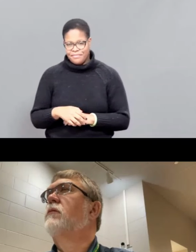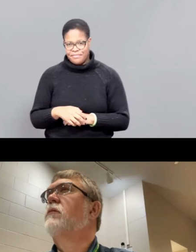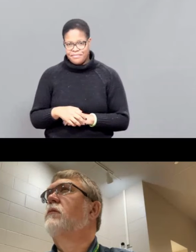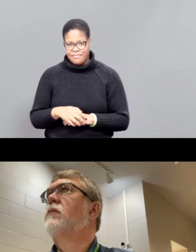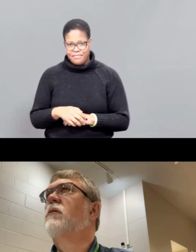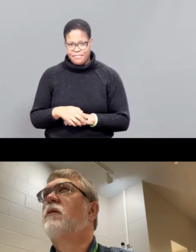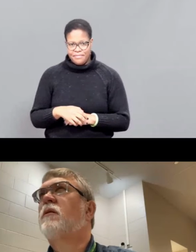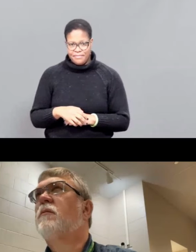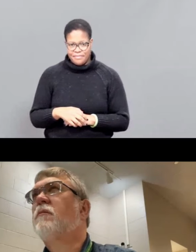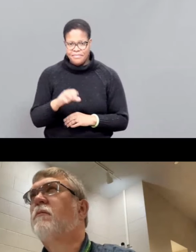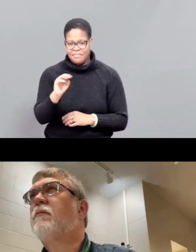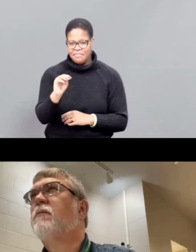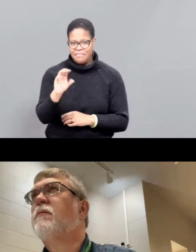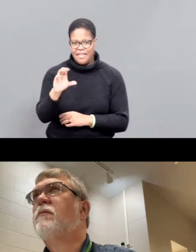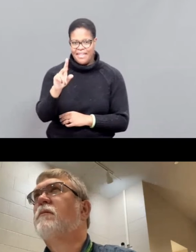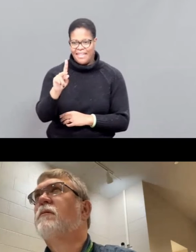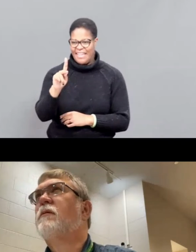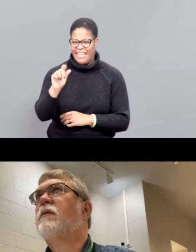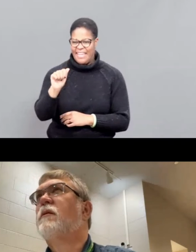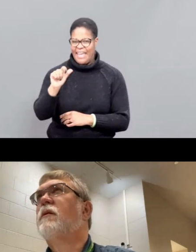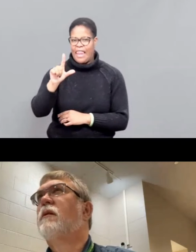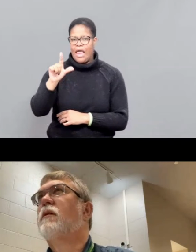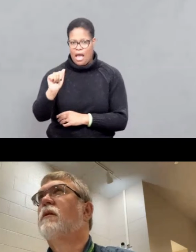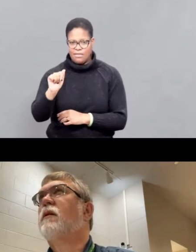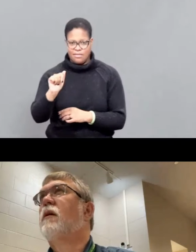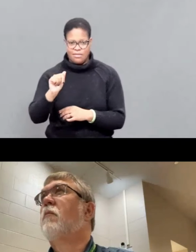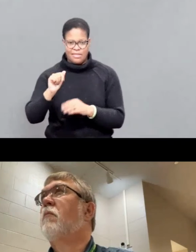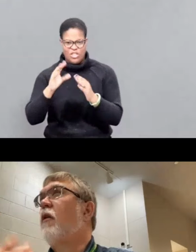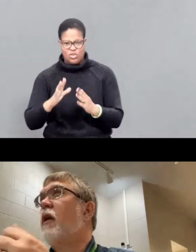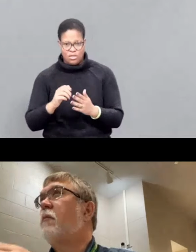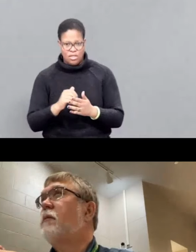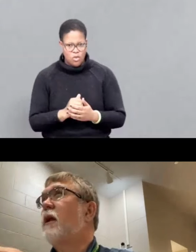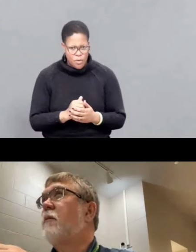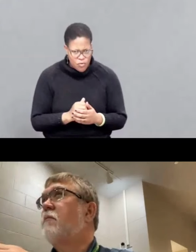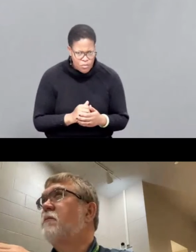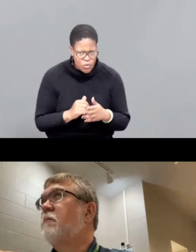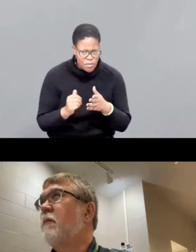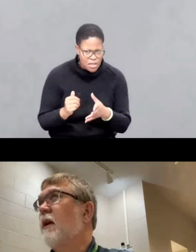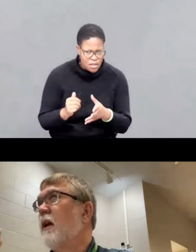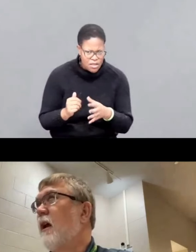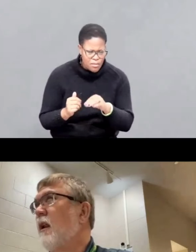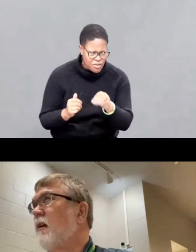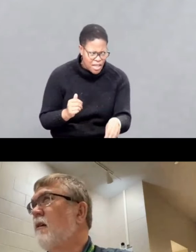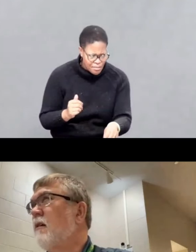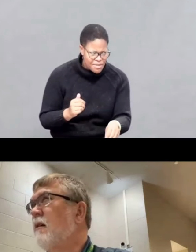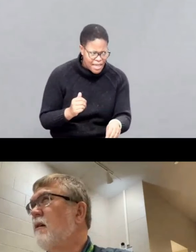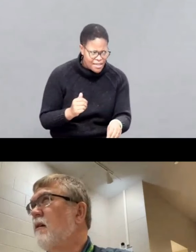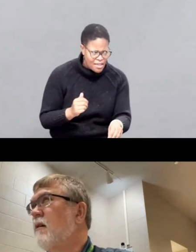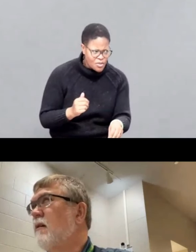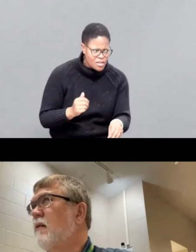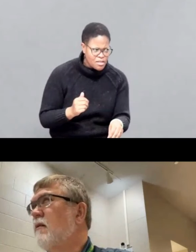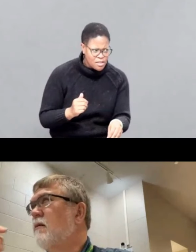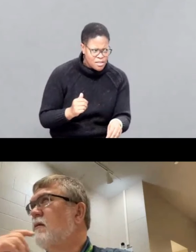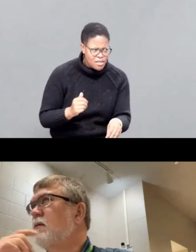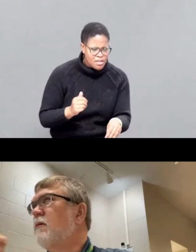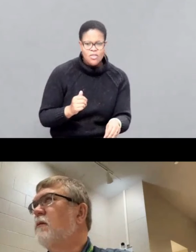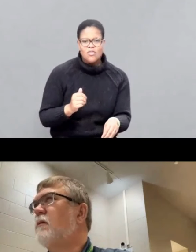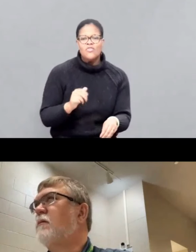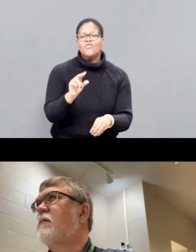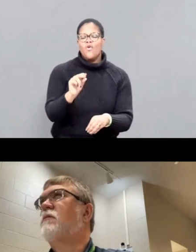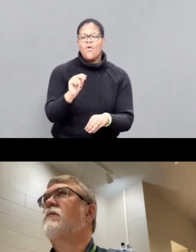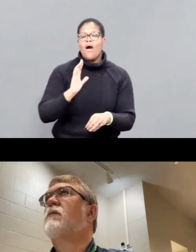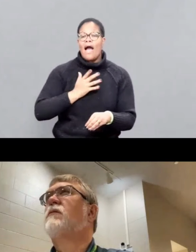And they're gonna be here for, This semester. just for the semester? Yes. So both of them they're both named Michaela, or?